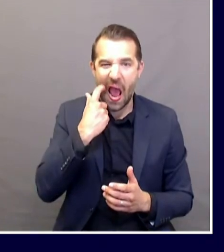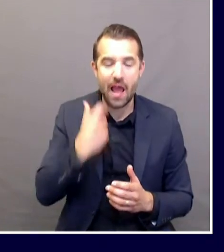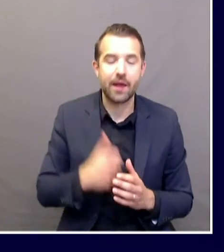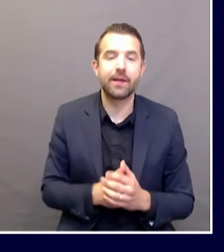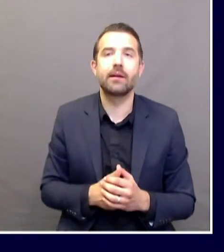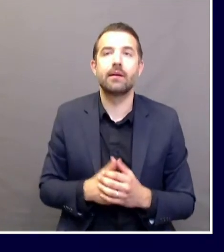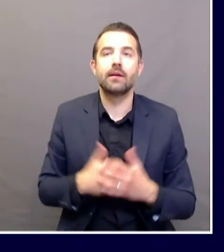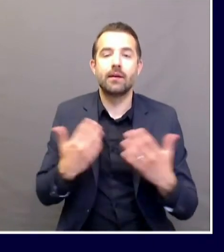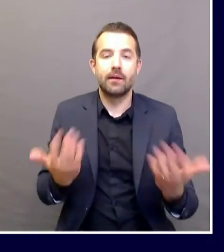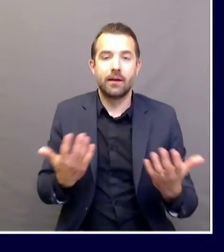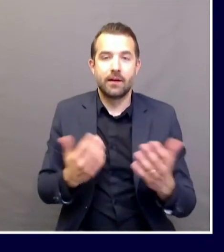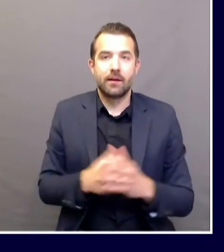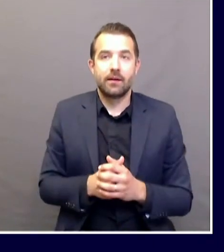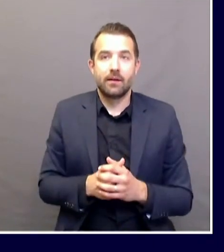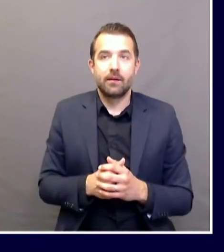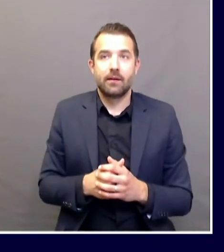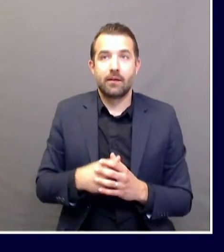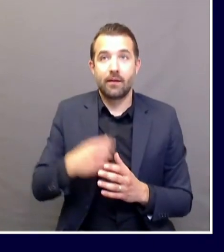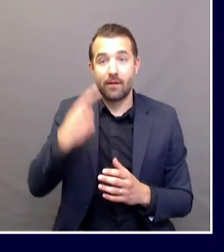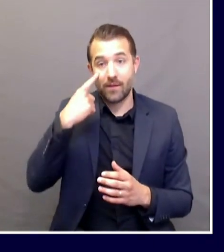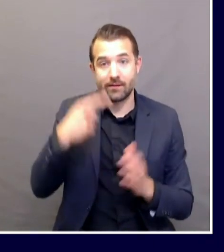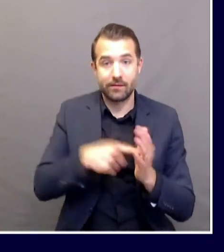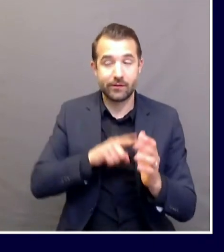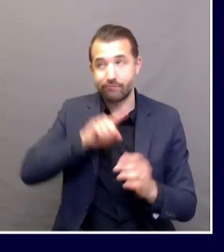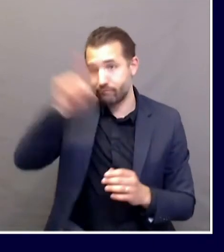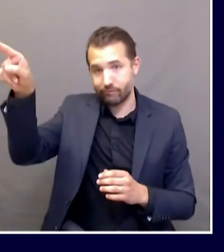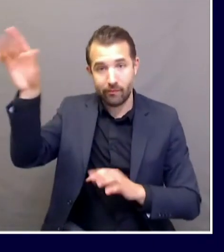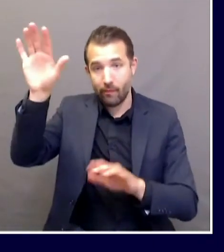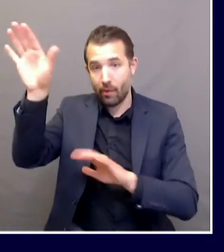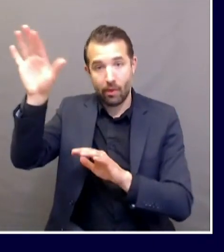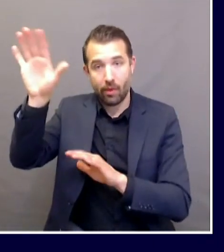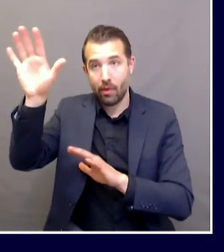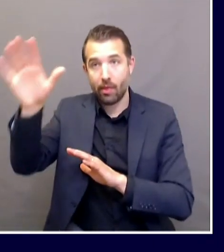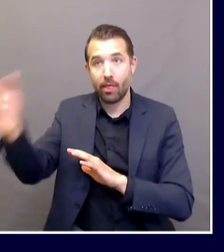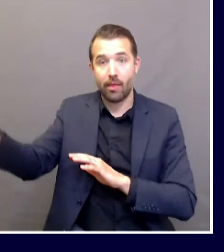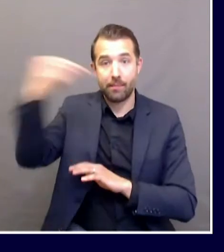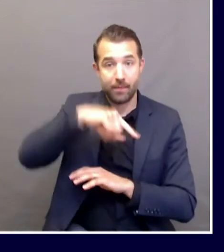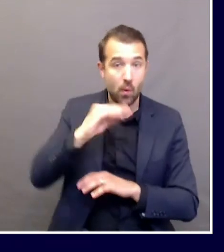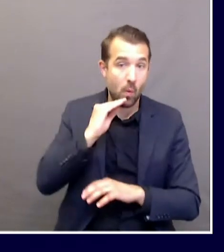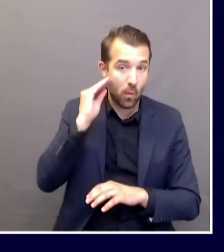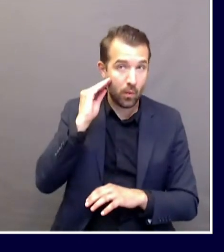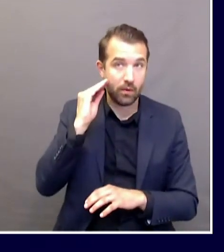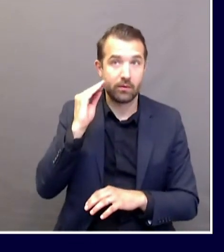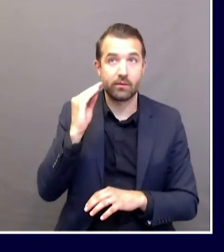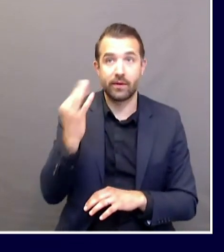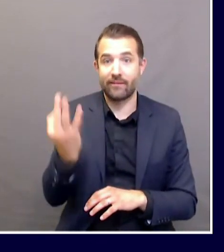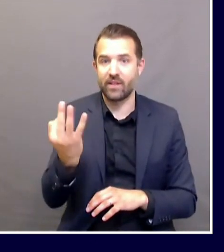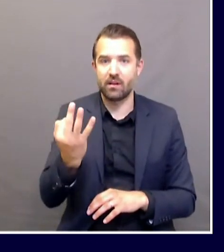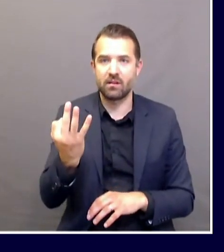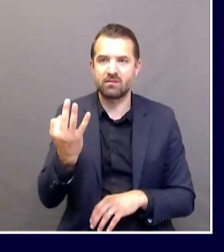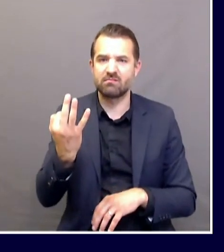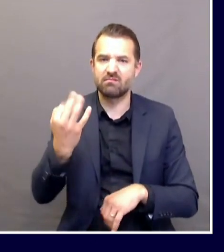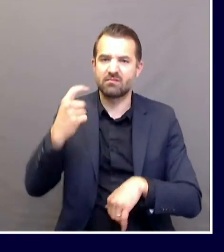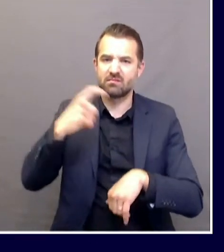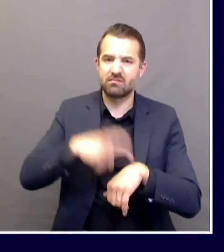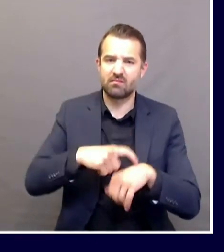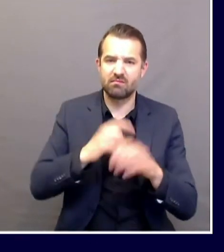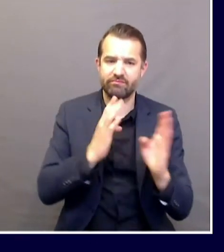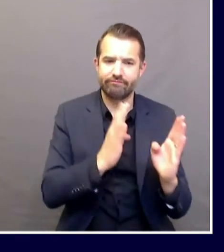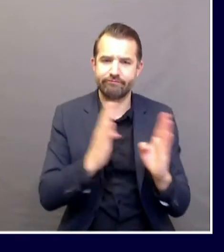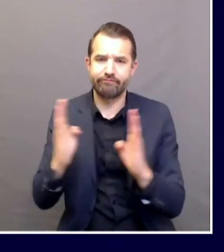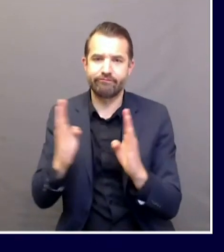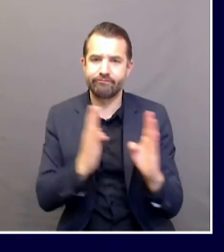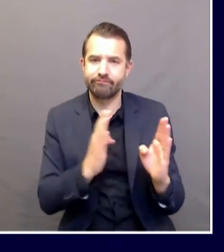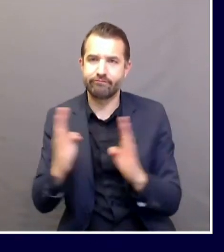let's say you come back on a Friday, or should you wait a few days before you test? No, so what you should really do, and this kind of goes back